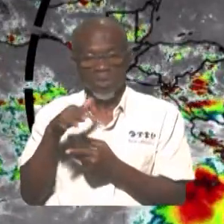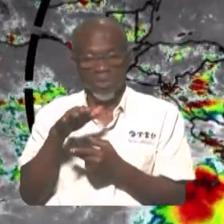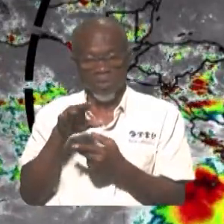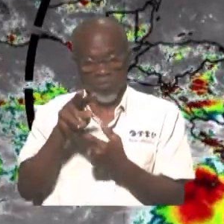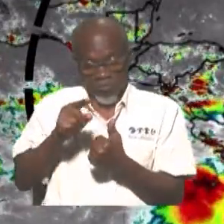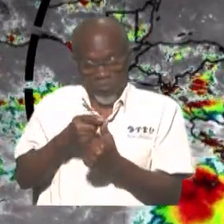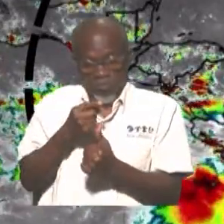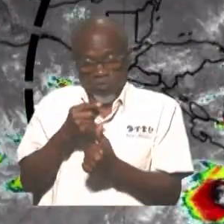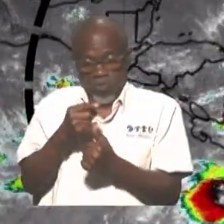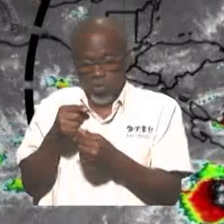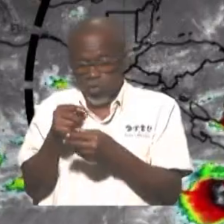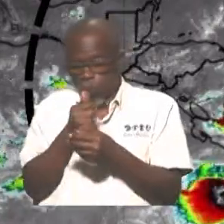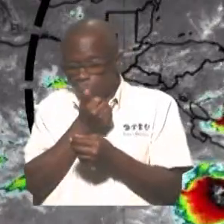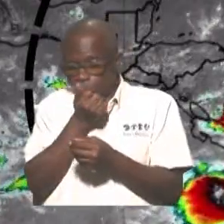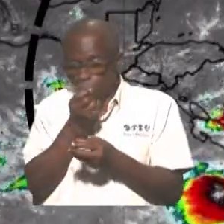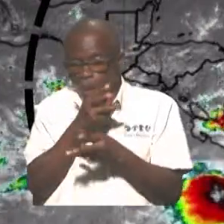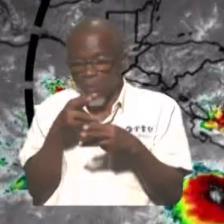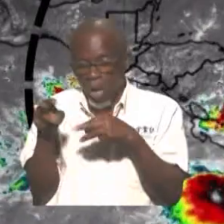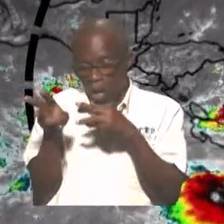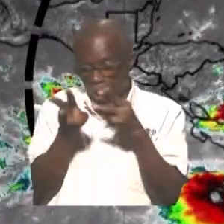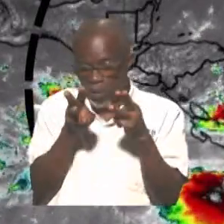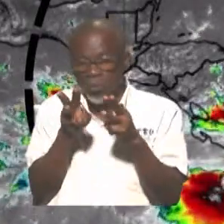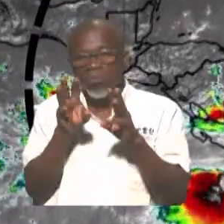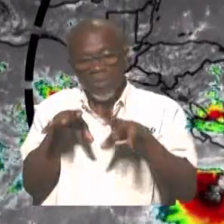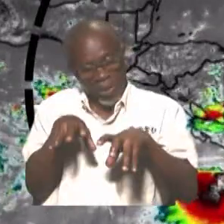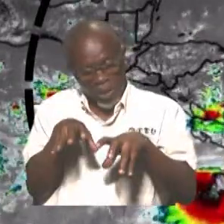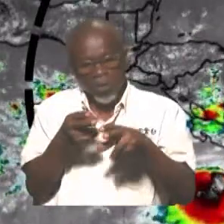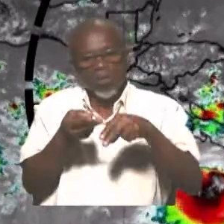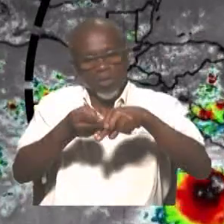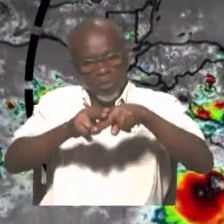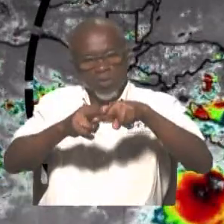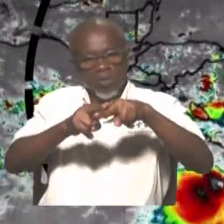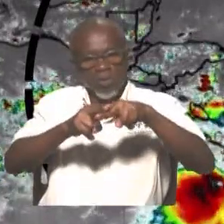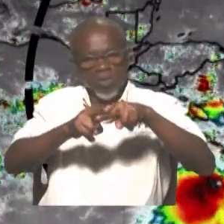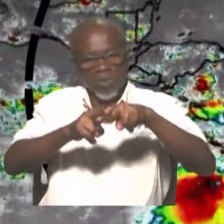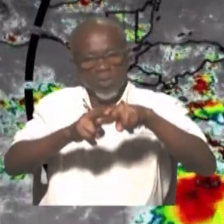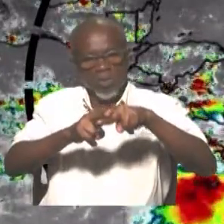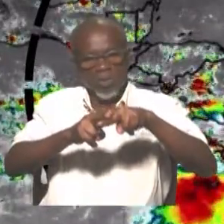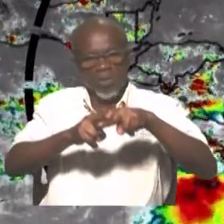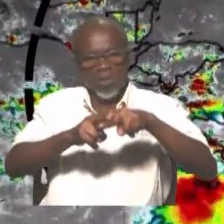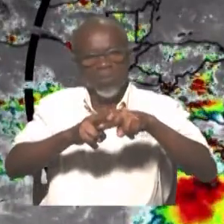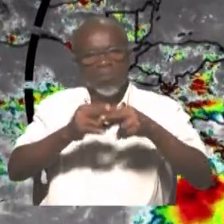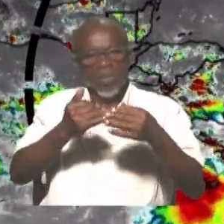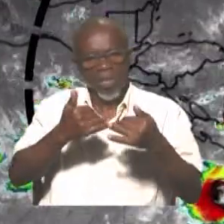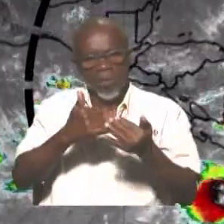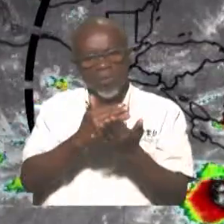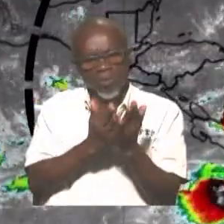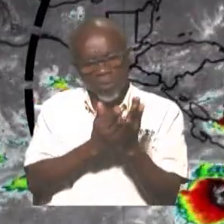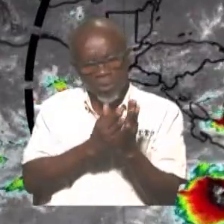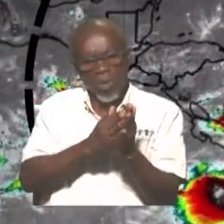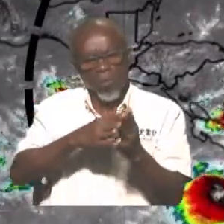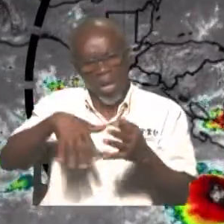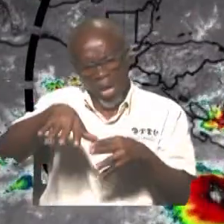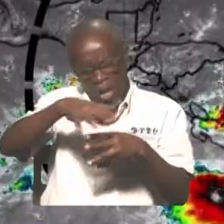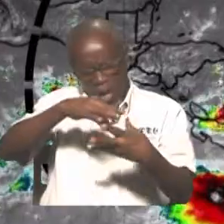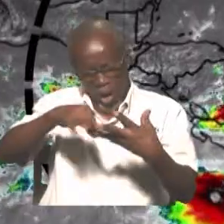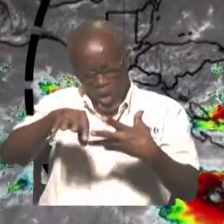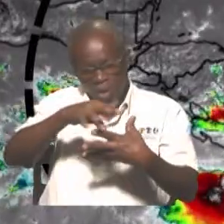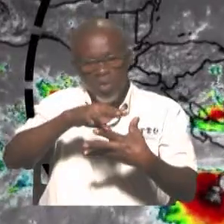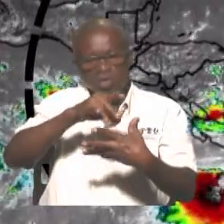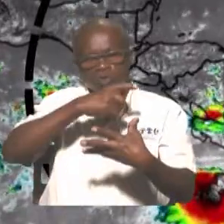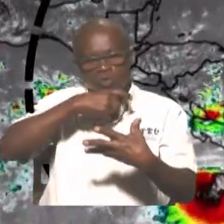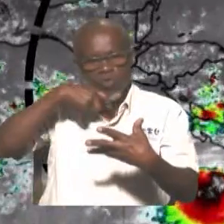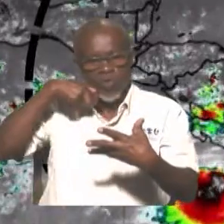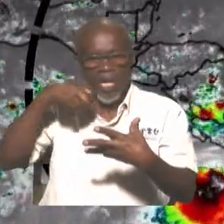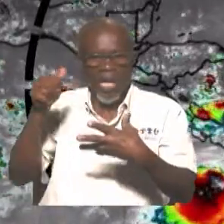development. Right now, it is a broad and disorganized system limited by surrounding dry air. But as it